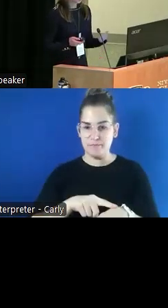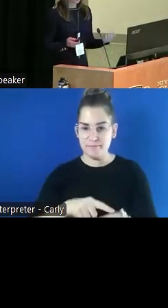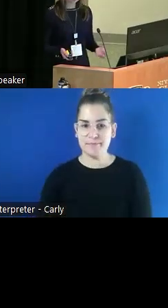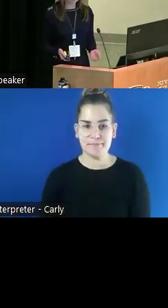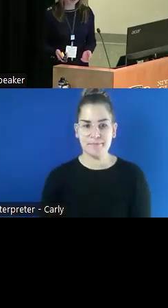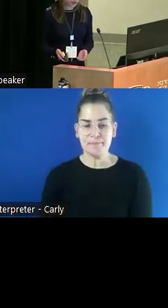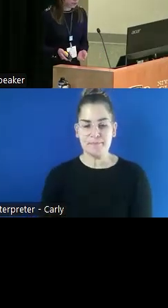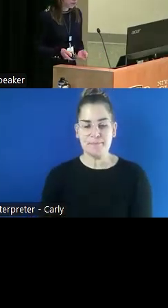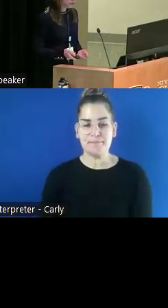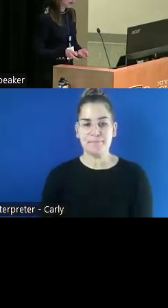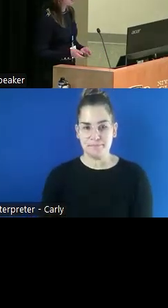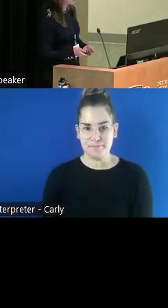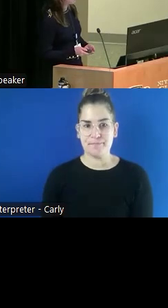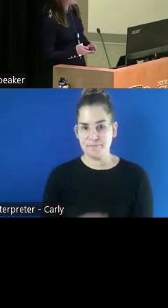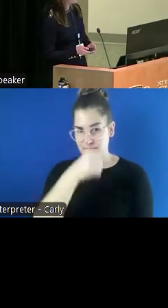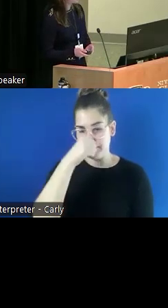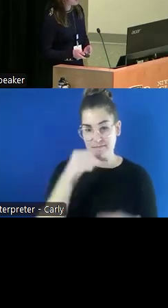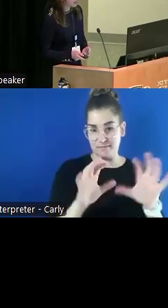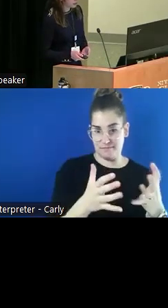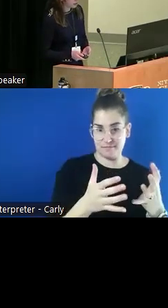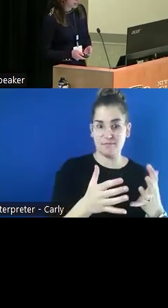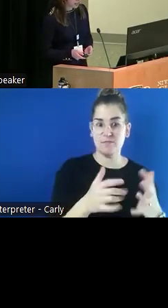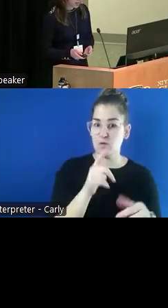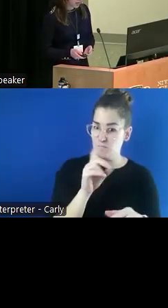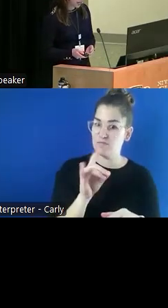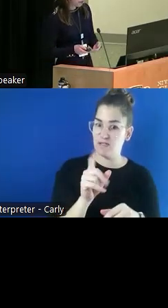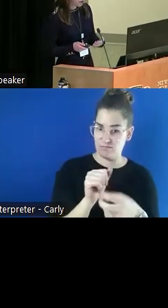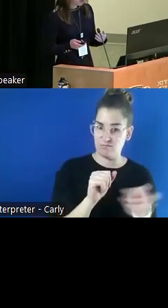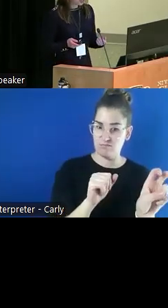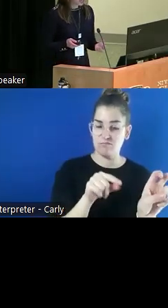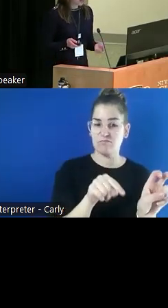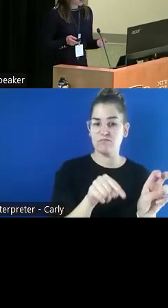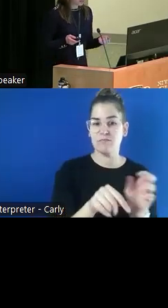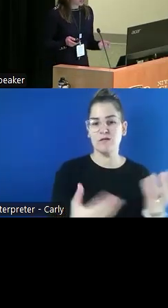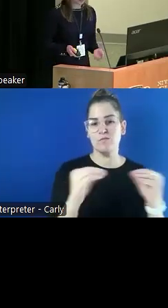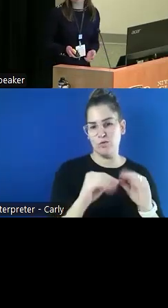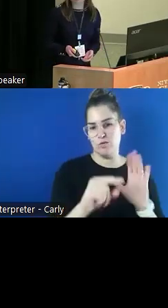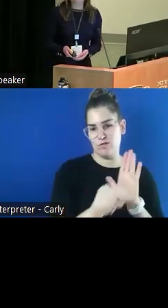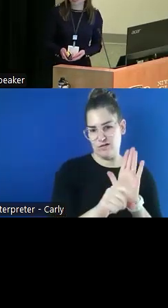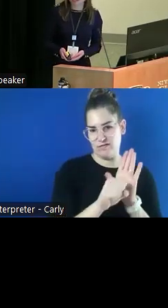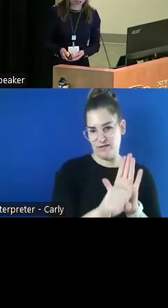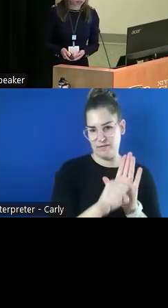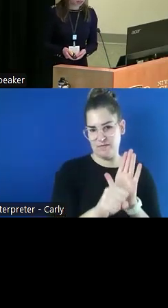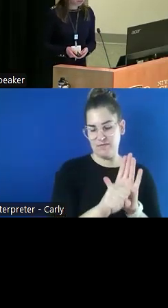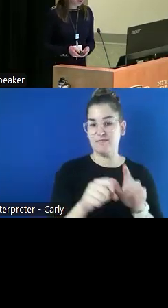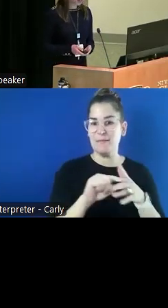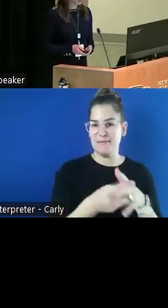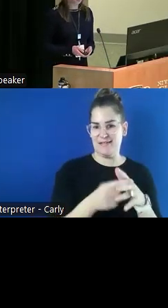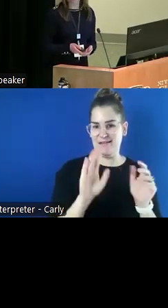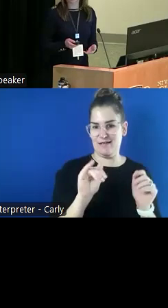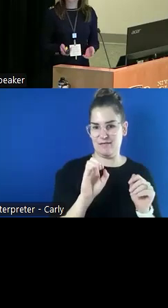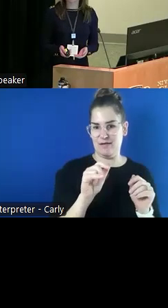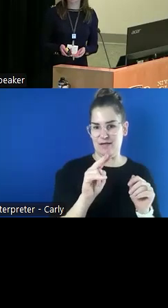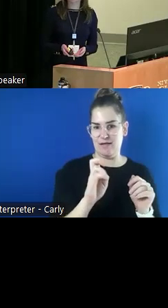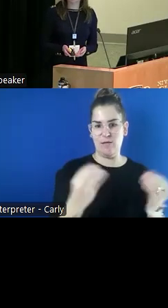The transition group, represented by the red line, had more negative symptoms at baseline compared to